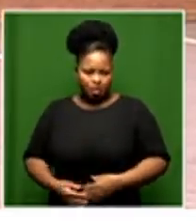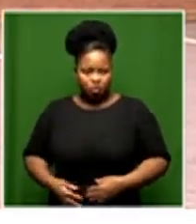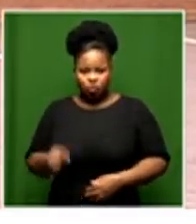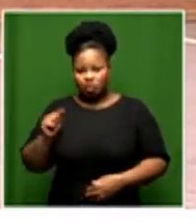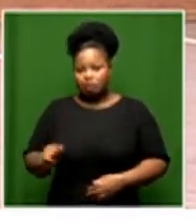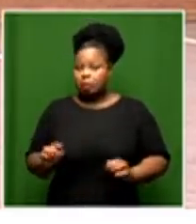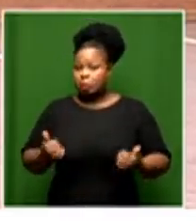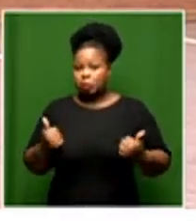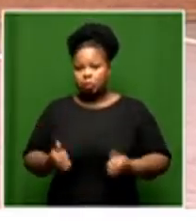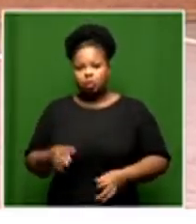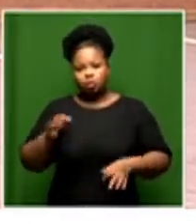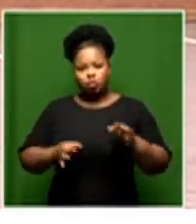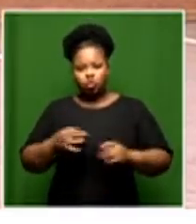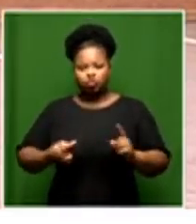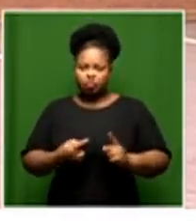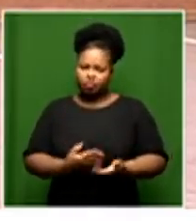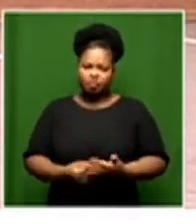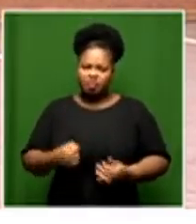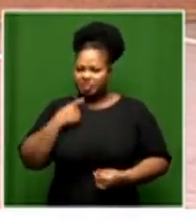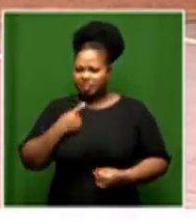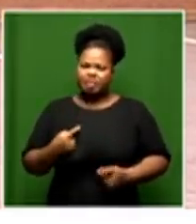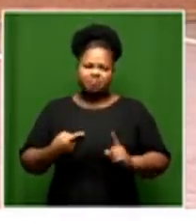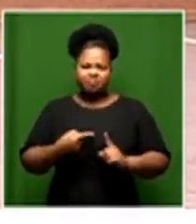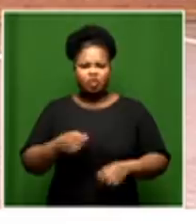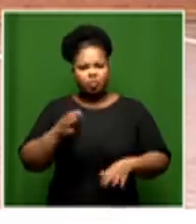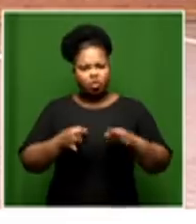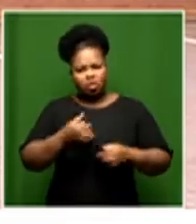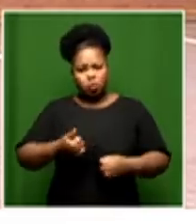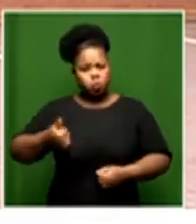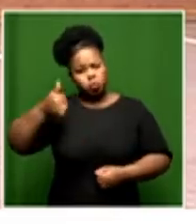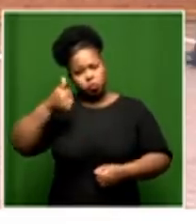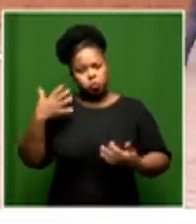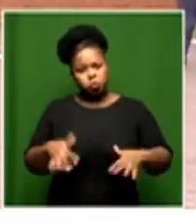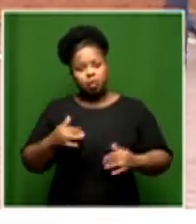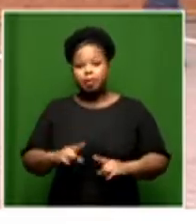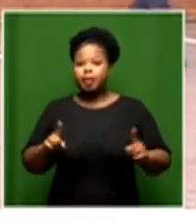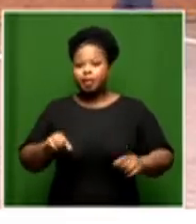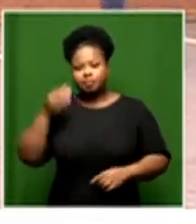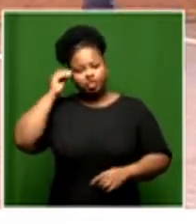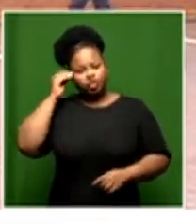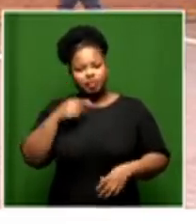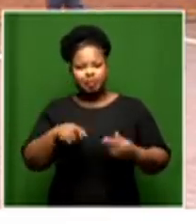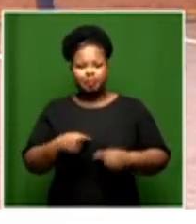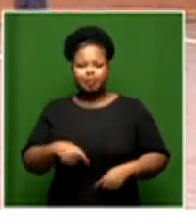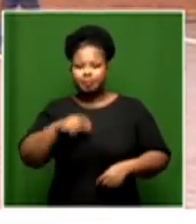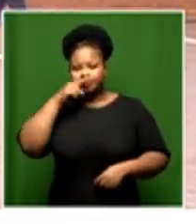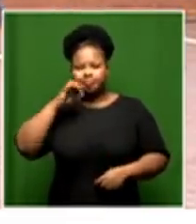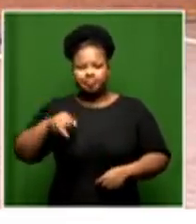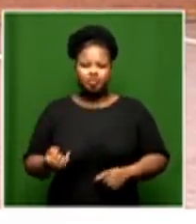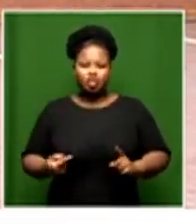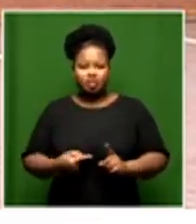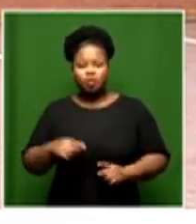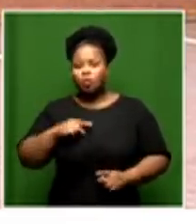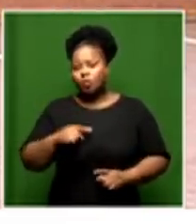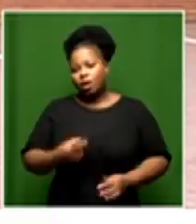seasoned politician. Some have labeled him as a political giant. But what's quite interesting about Mthembu is that, he